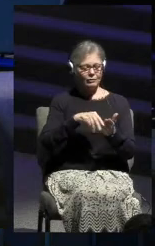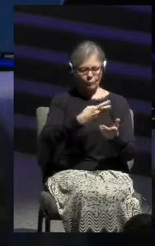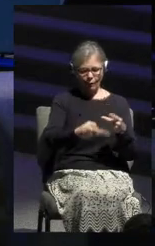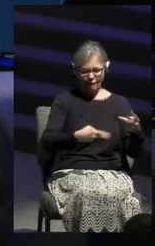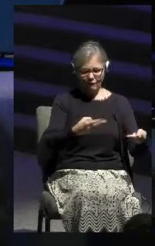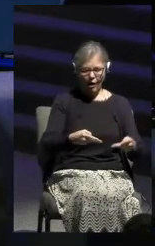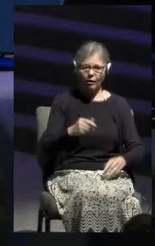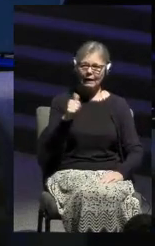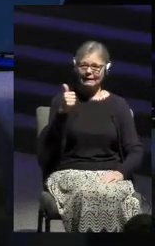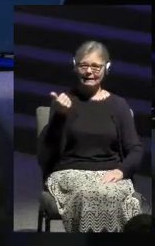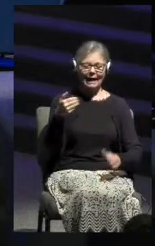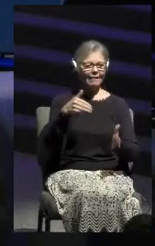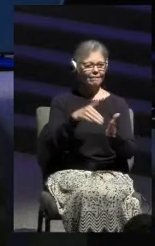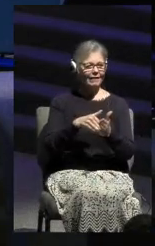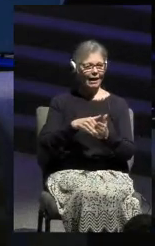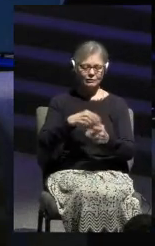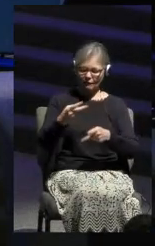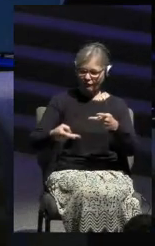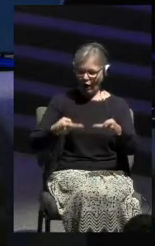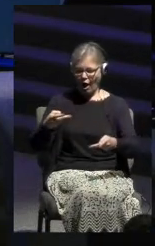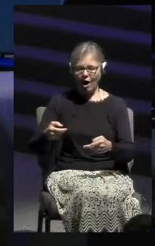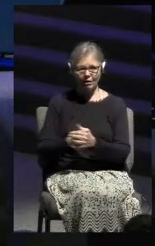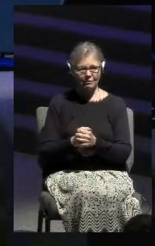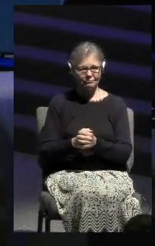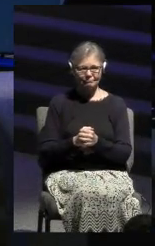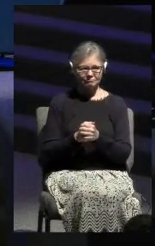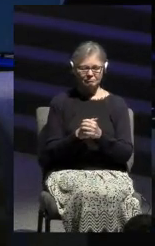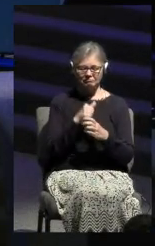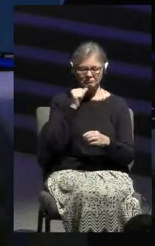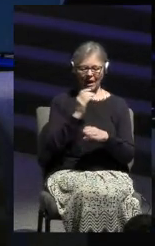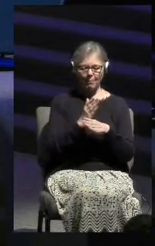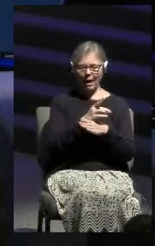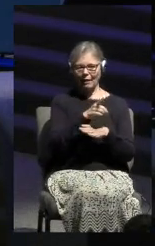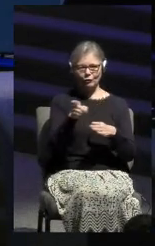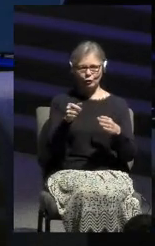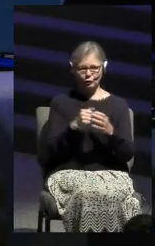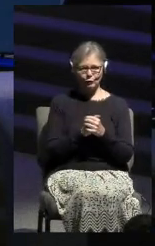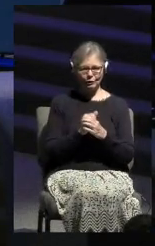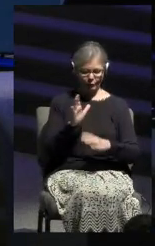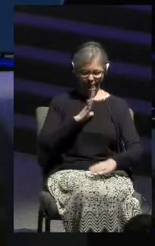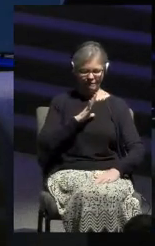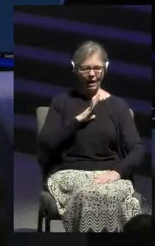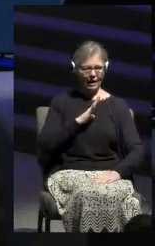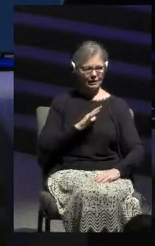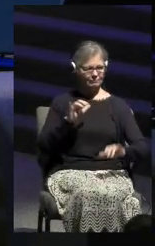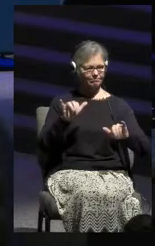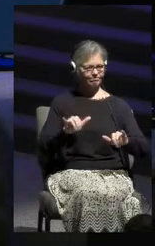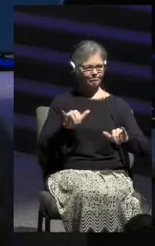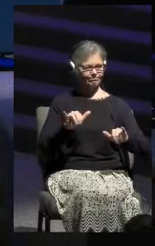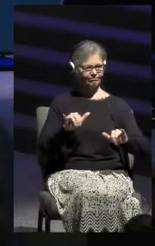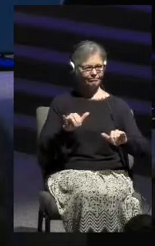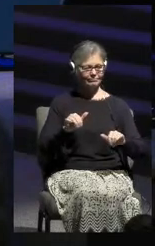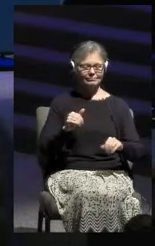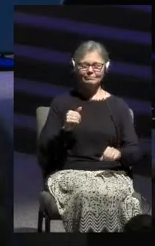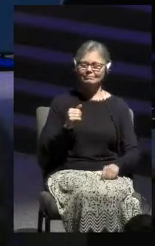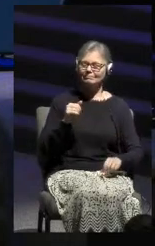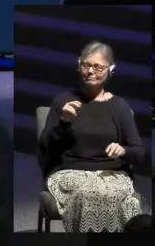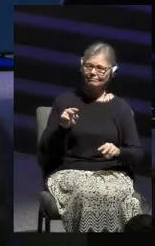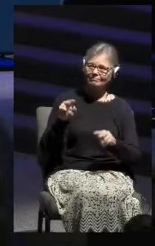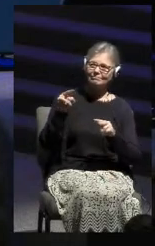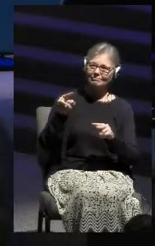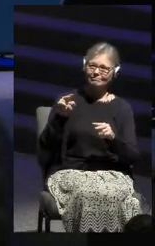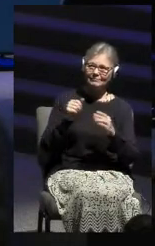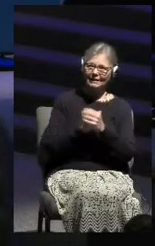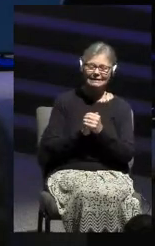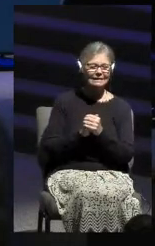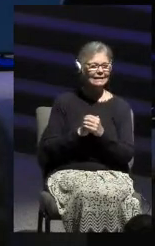and 10,000 at thy right hand, but it shall not come nigh to thee. O, with thine eyes shalt thou behold